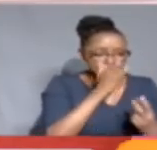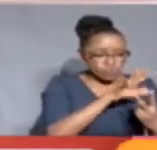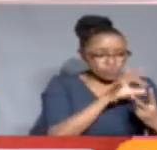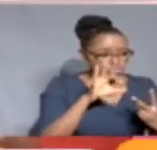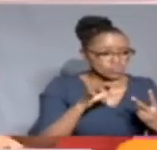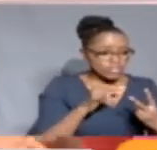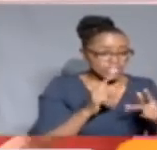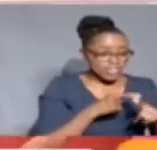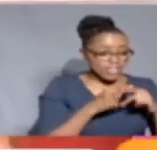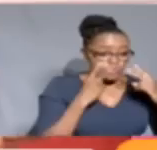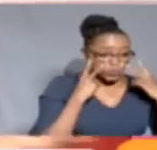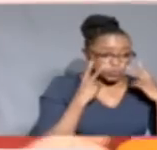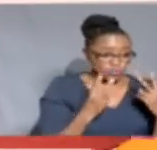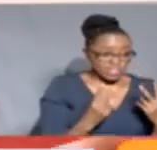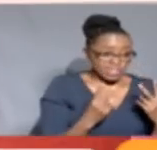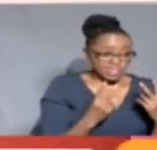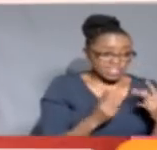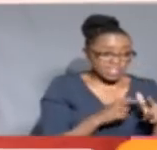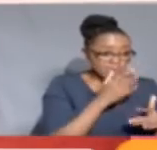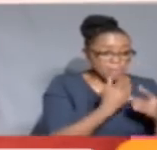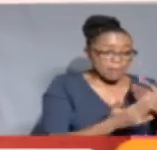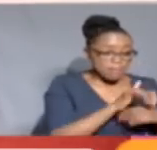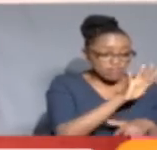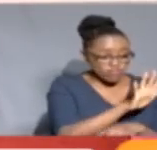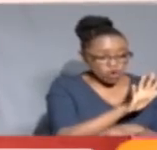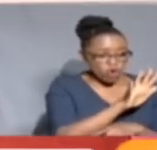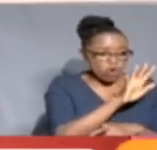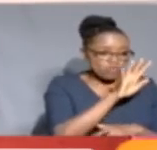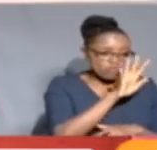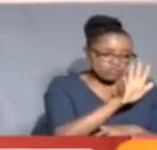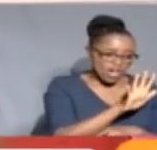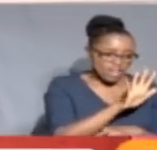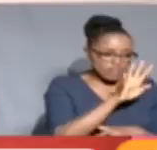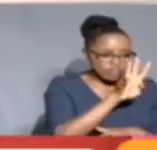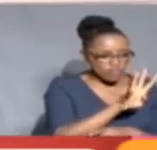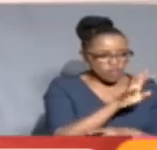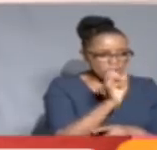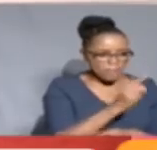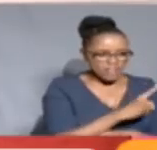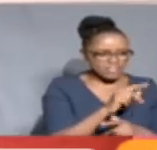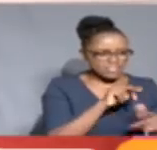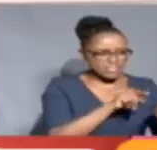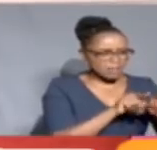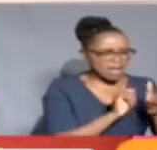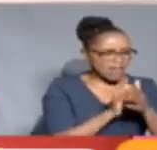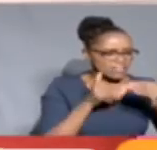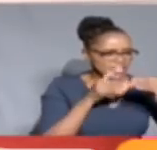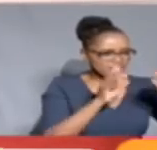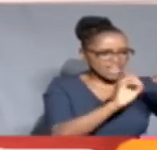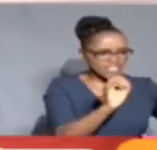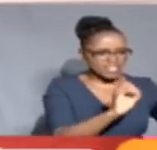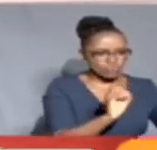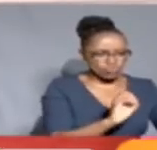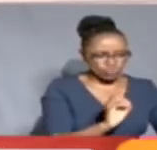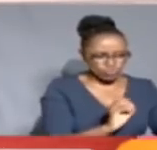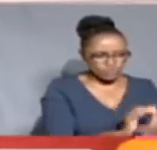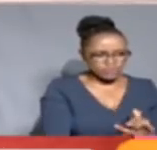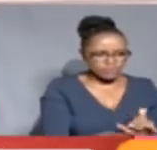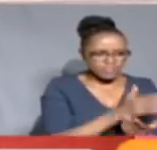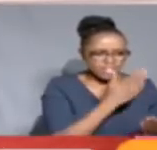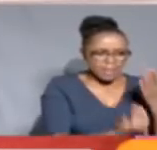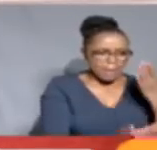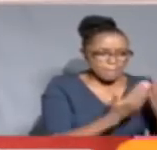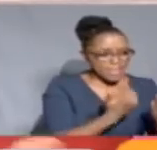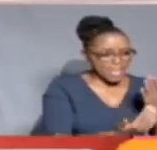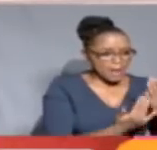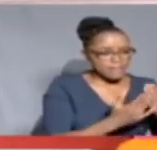realize when he'll be there probably 4 or 5 months, when he gets out, he'll still not have that guidance and probably get